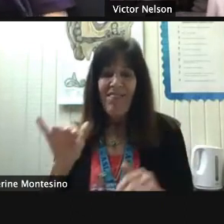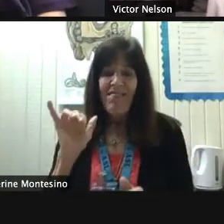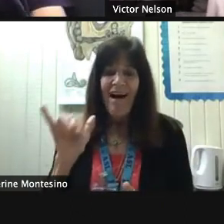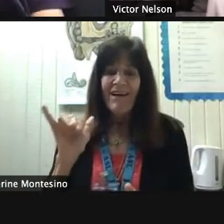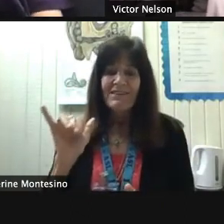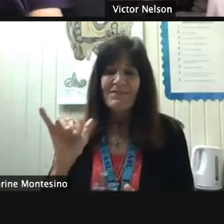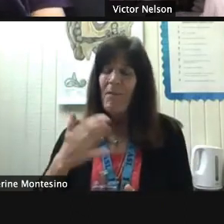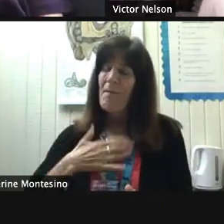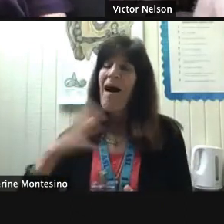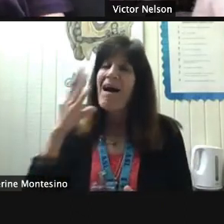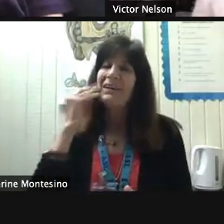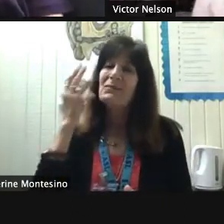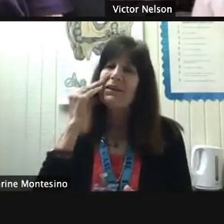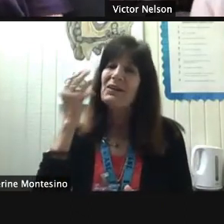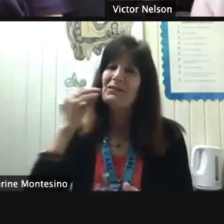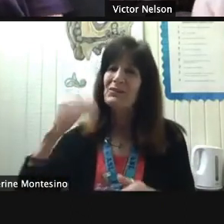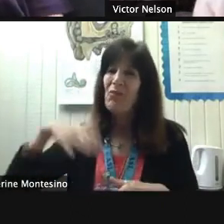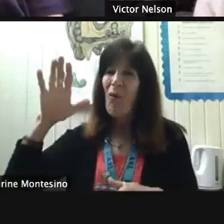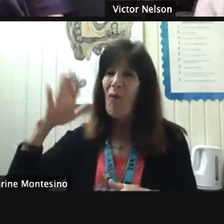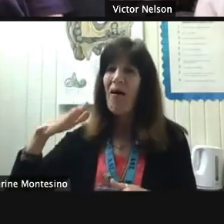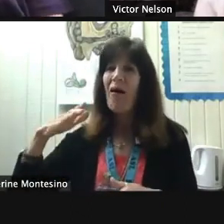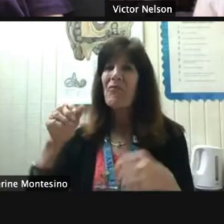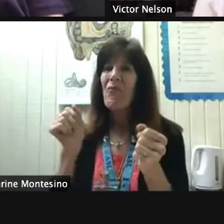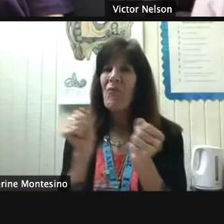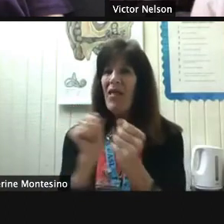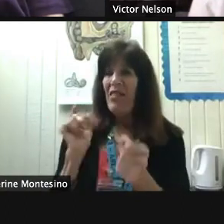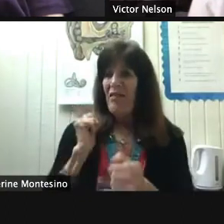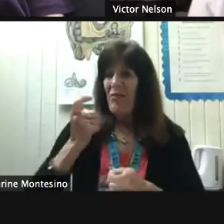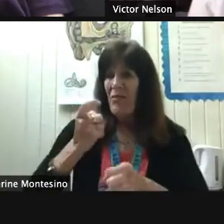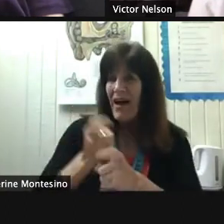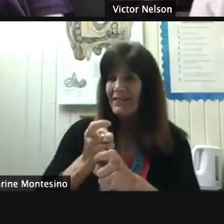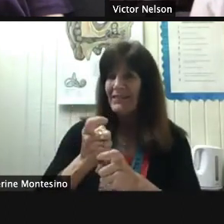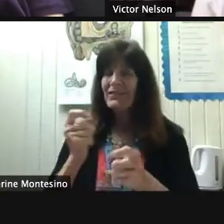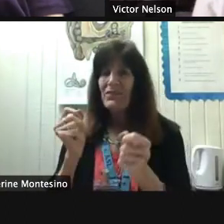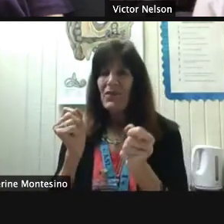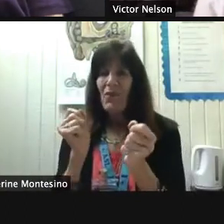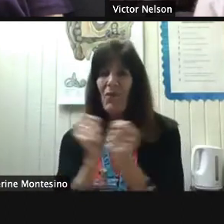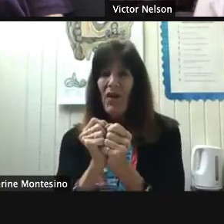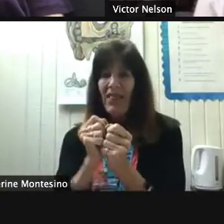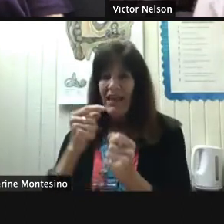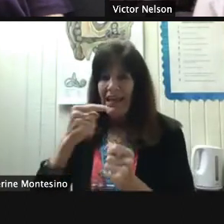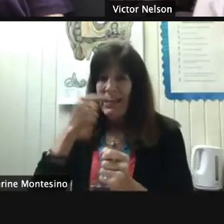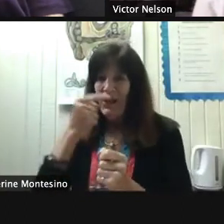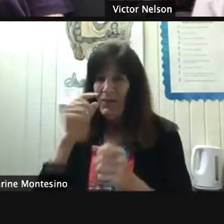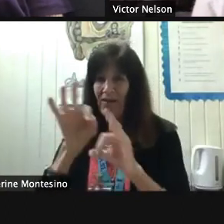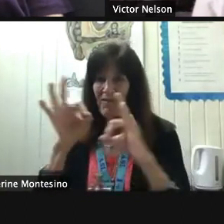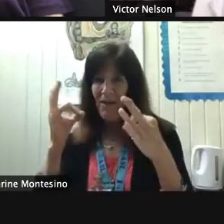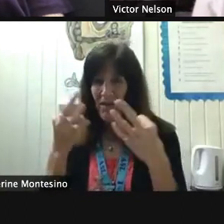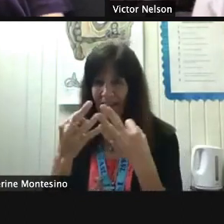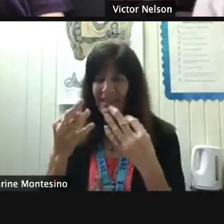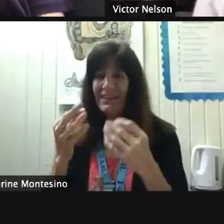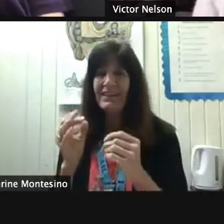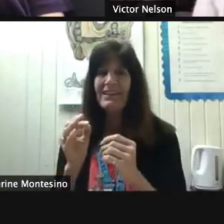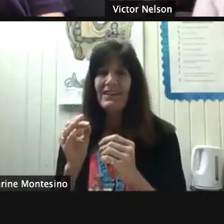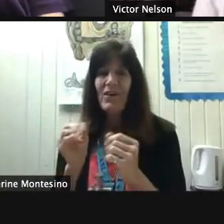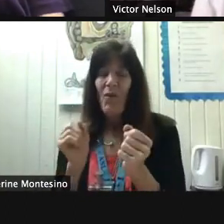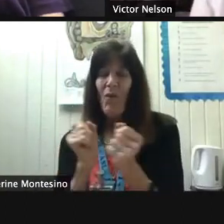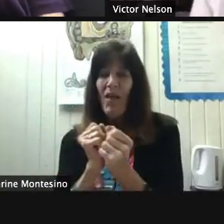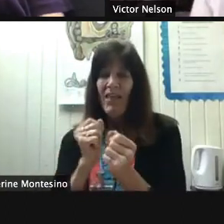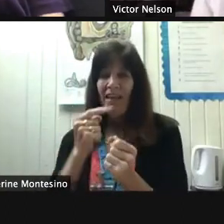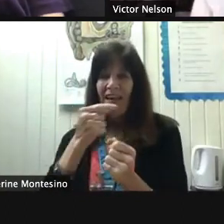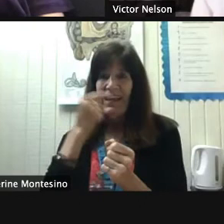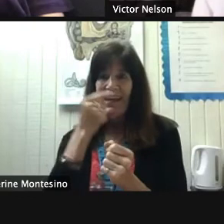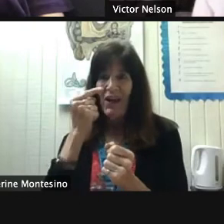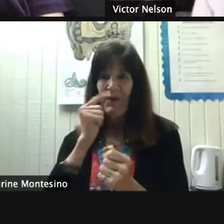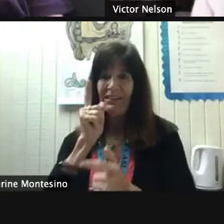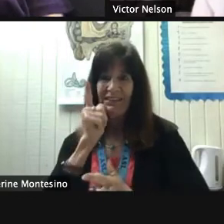Um, so I guess that's my experience growing up with, um, having Spanish in my life with a